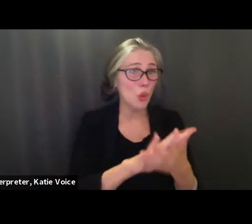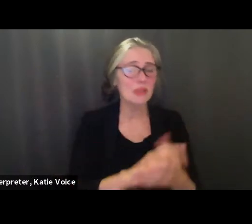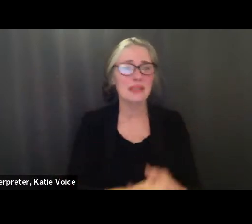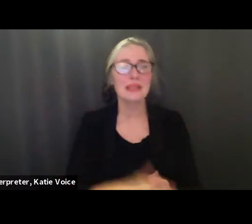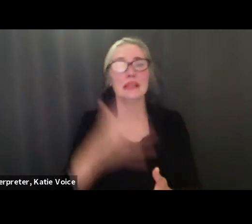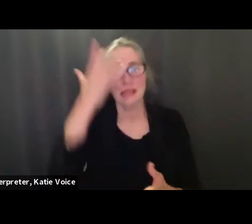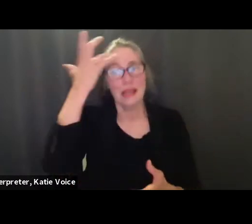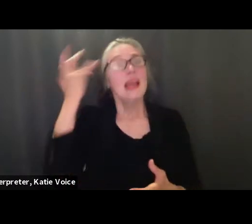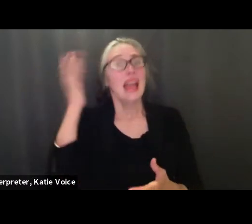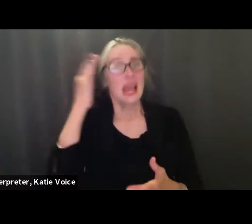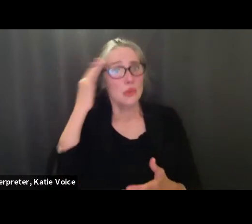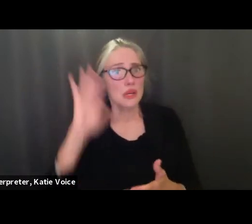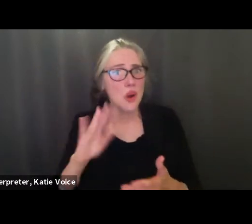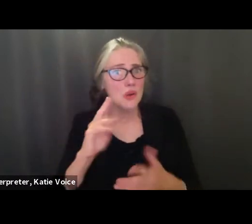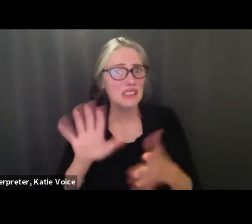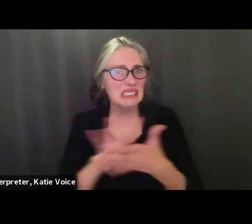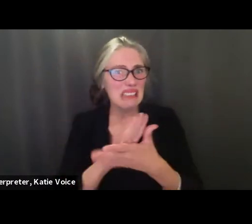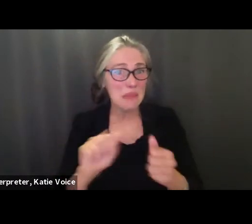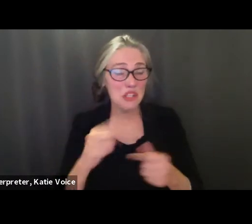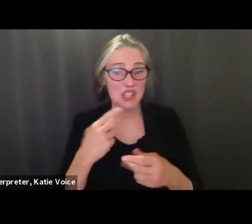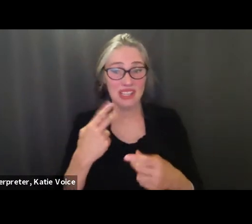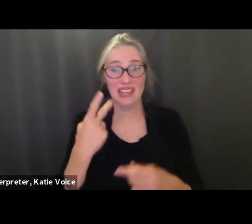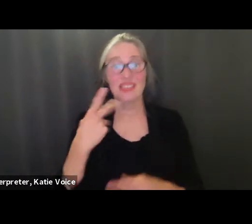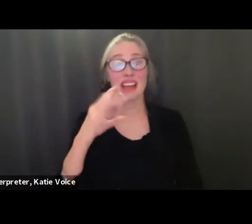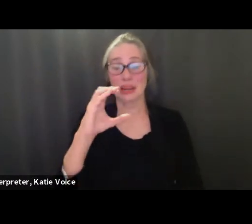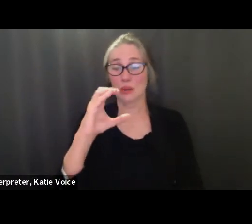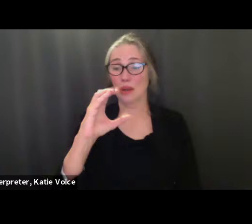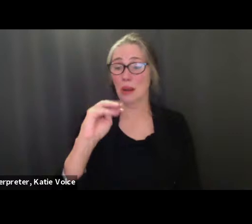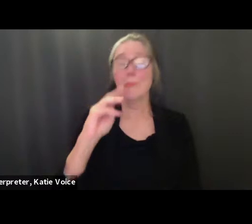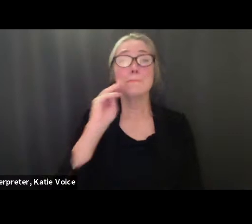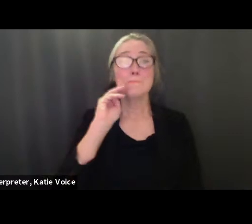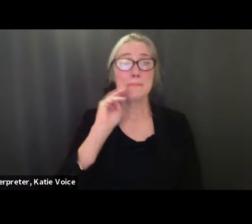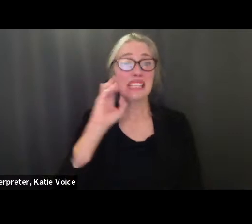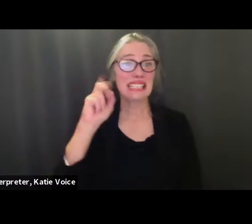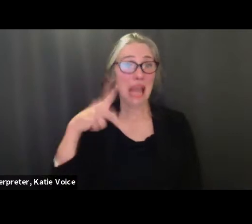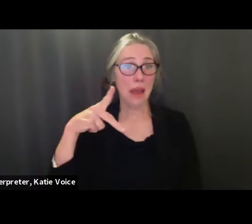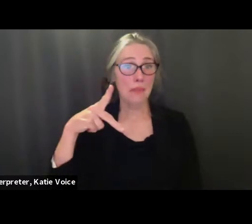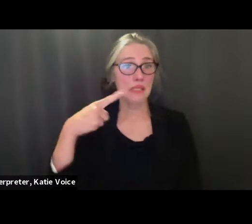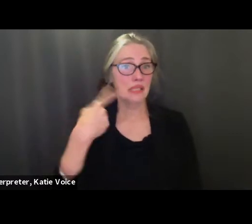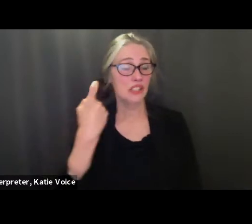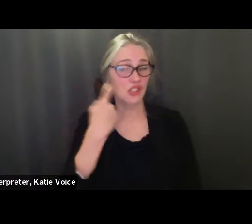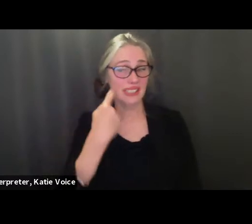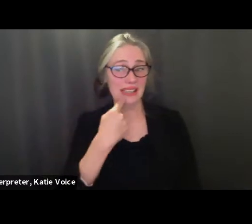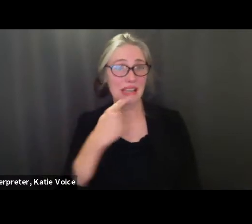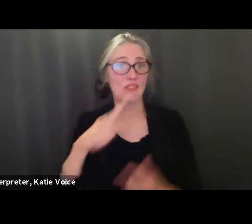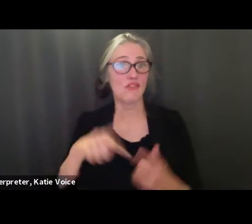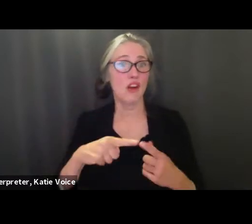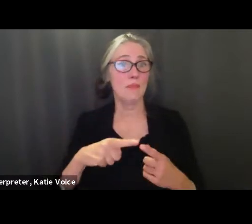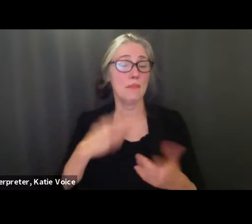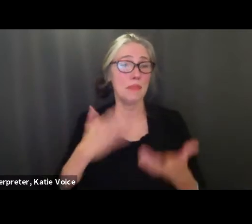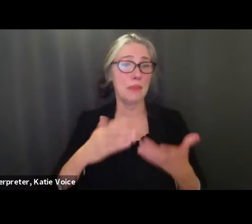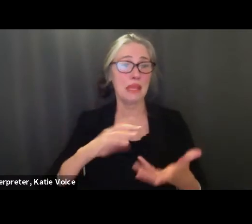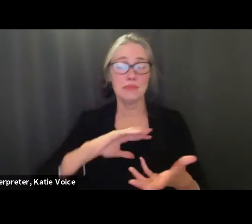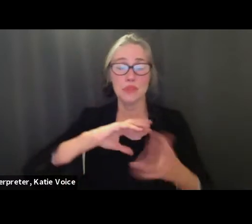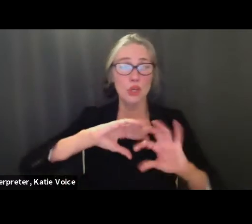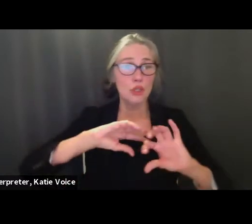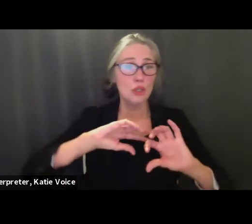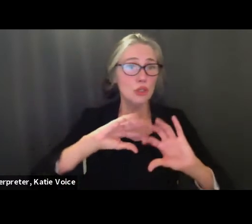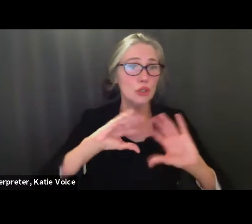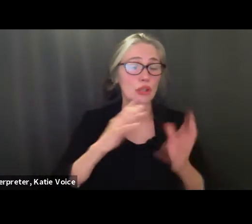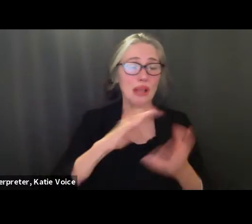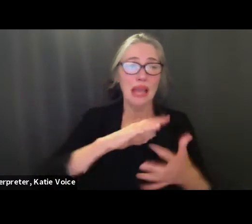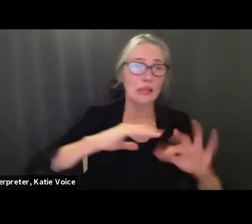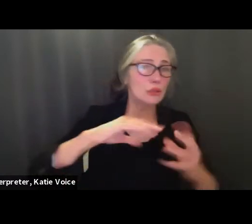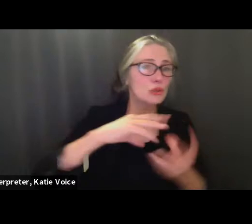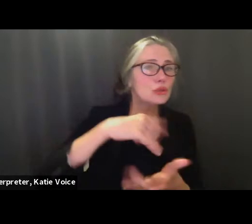not immune to the damage that even Ms. Capps just mentioned, caused by disease or social unrest, economic recession, or wars